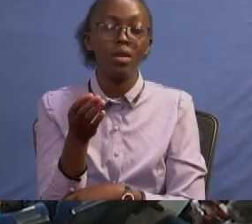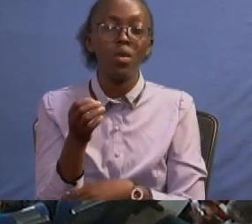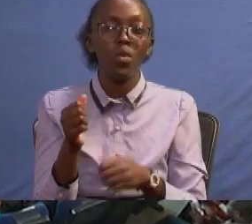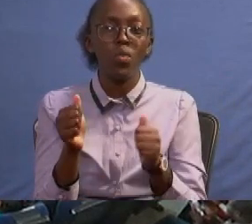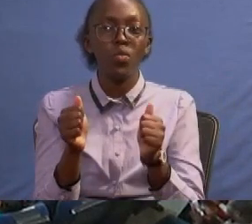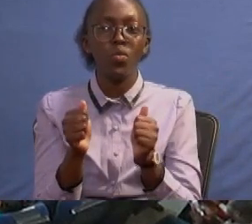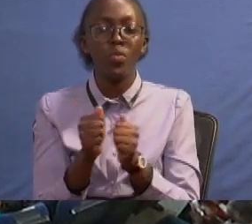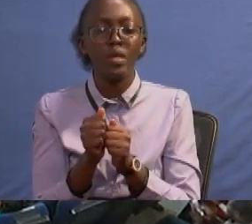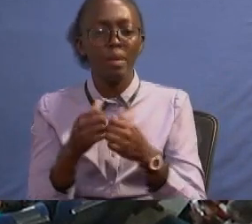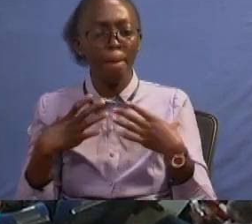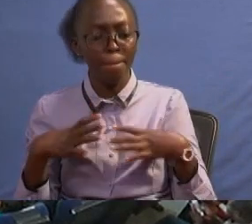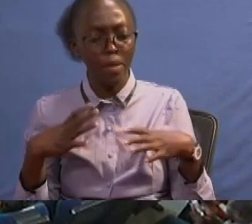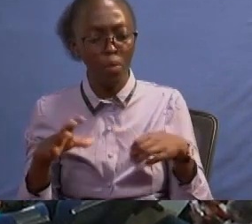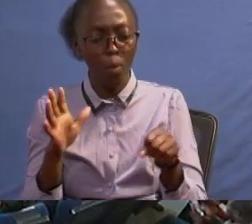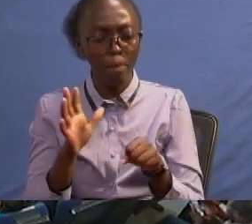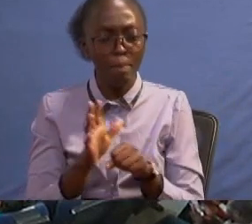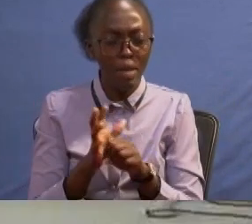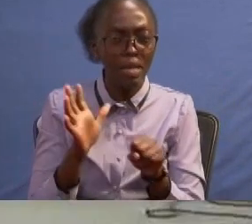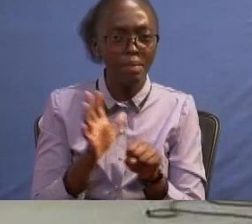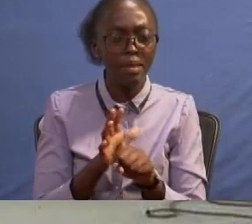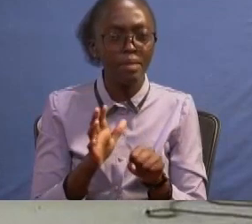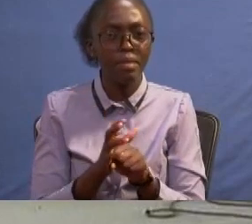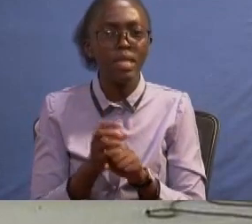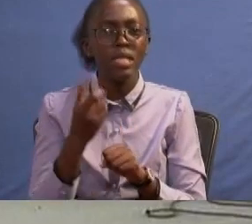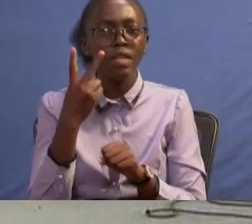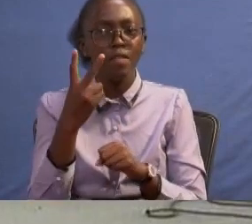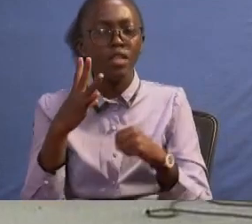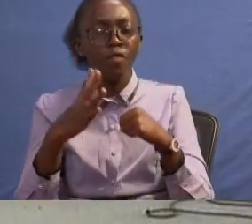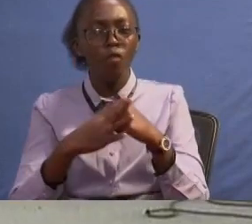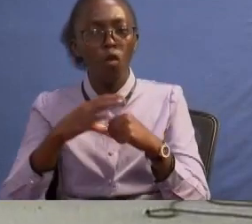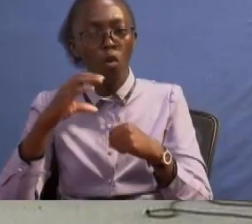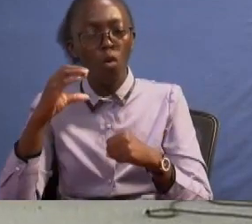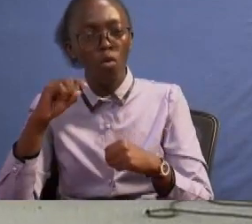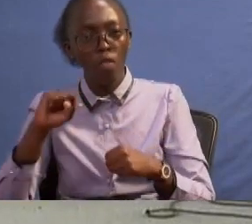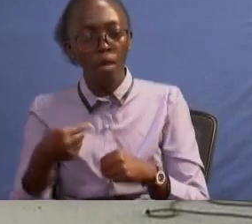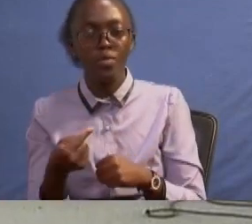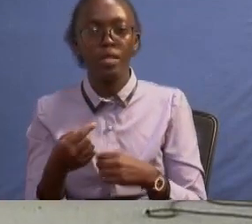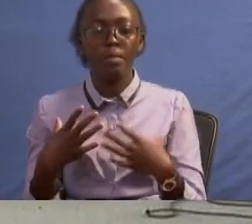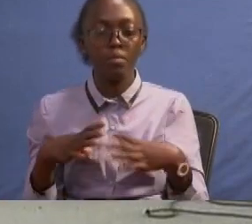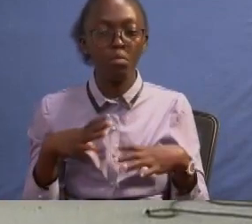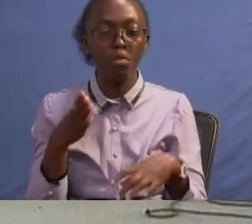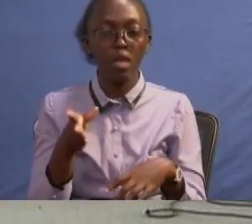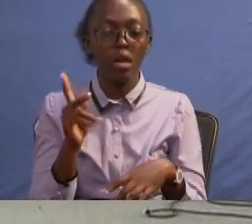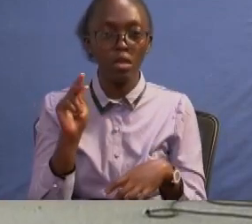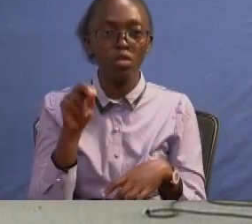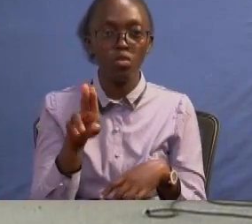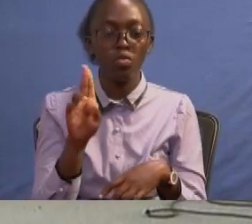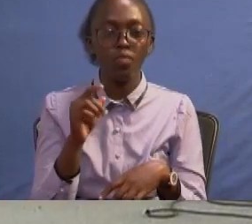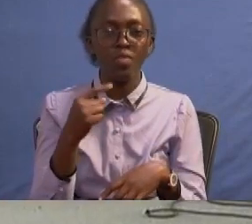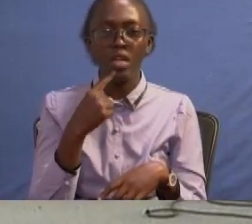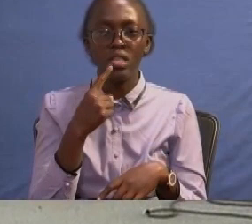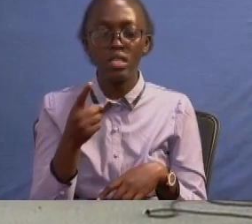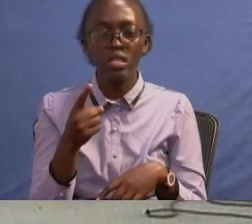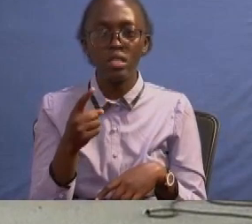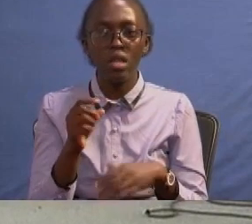population, 74,000, it tells me the world will be